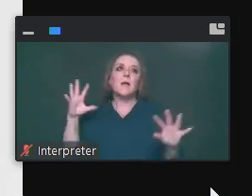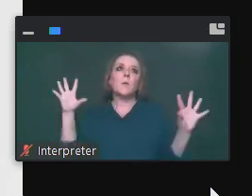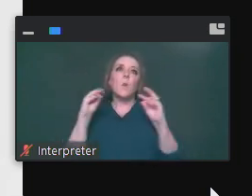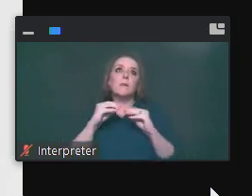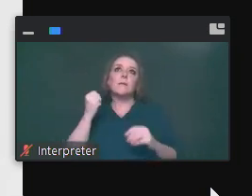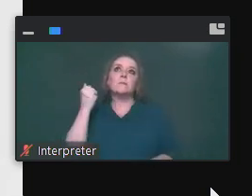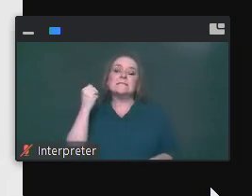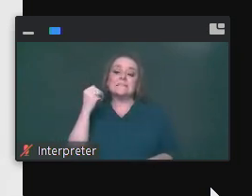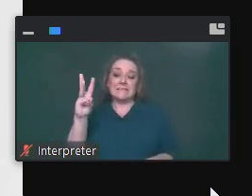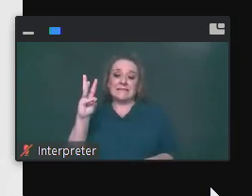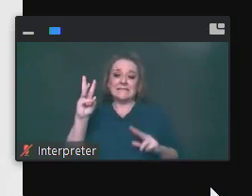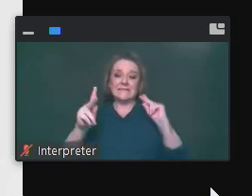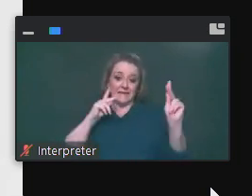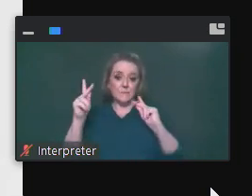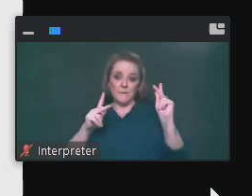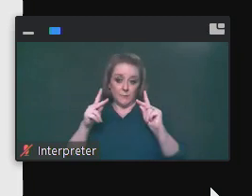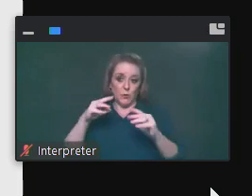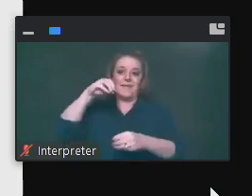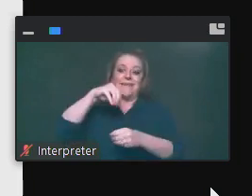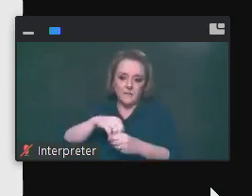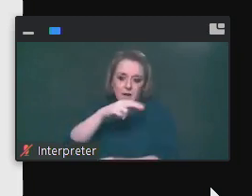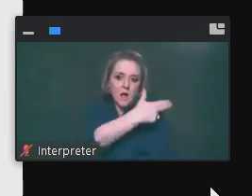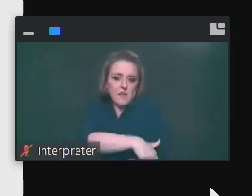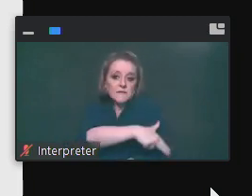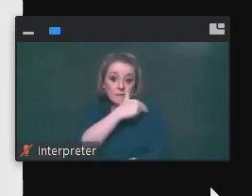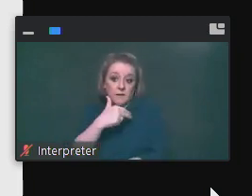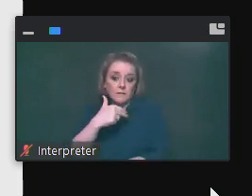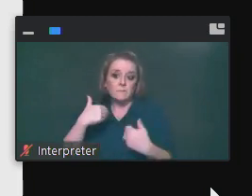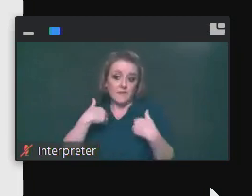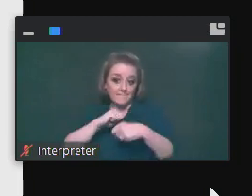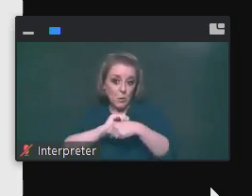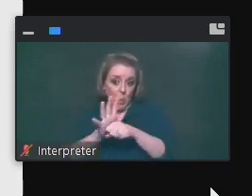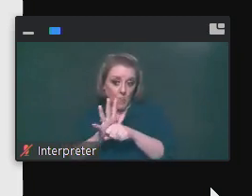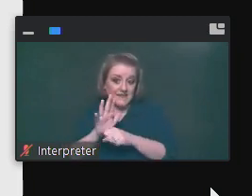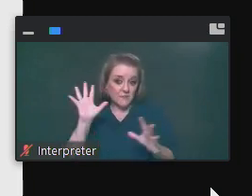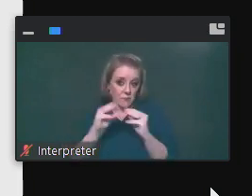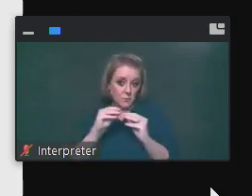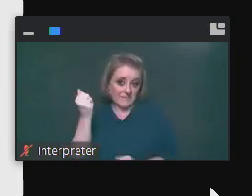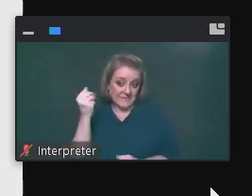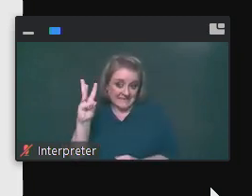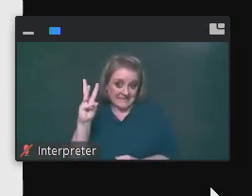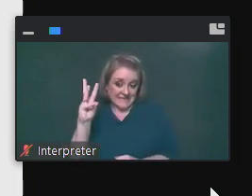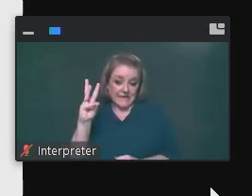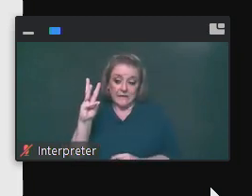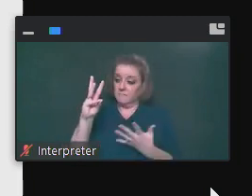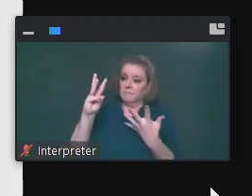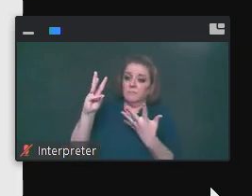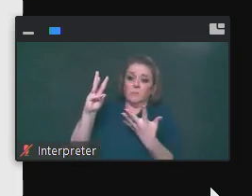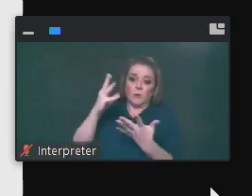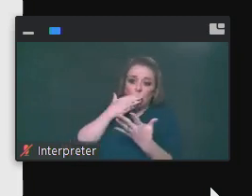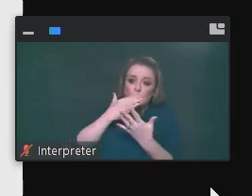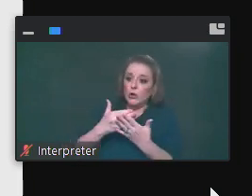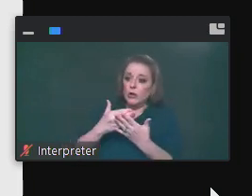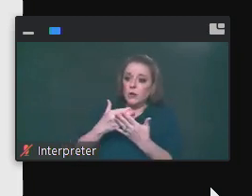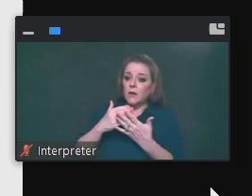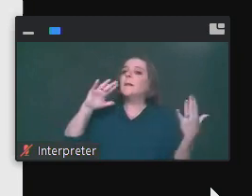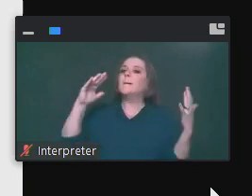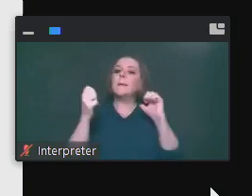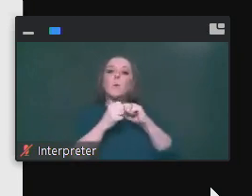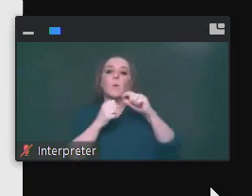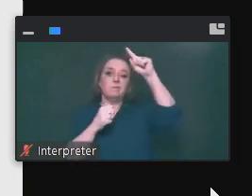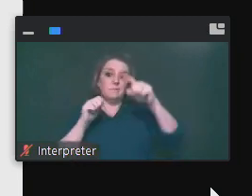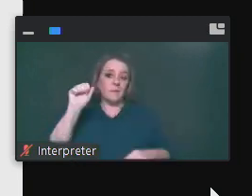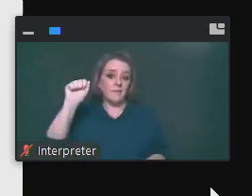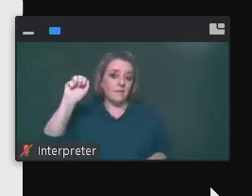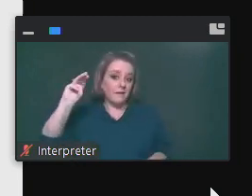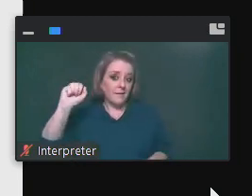hospitalized COVID-19 patients in our Lubbock hospitals. That's very positive. If you contrast that to Amarillo yesterday,